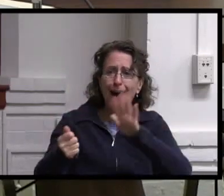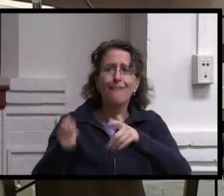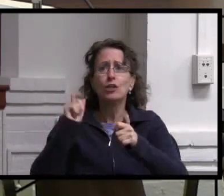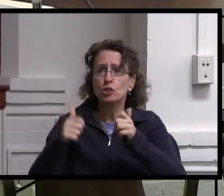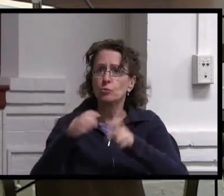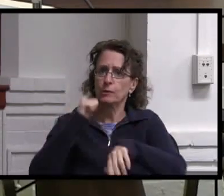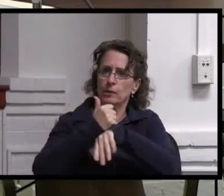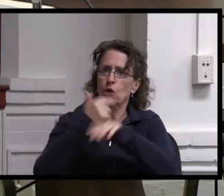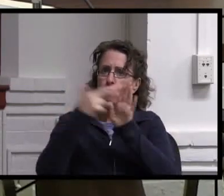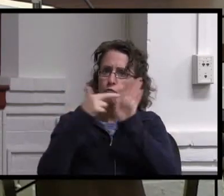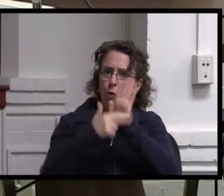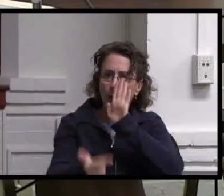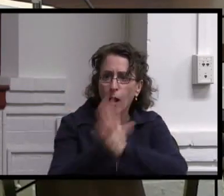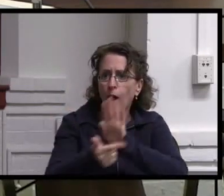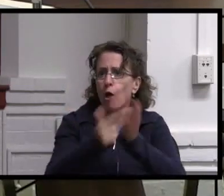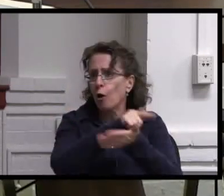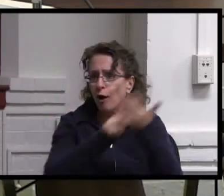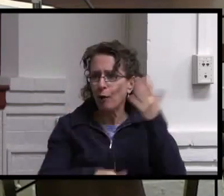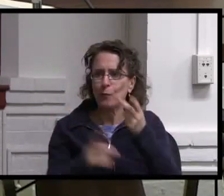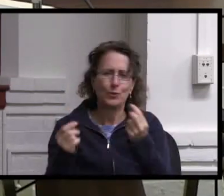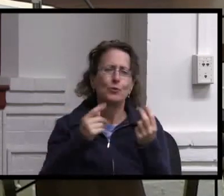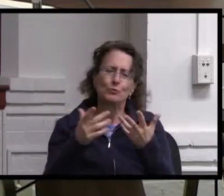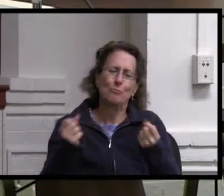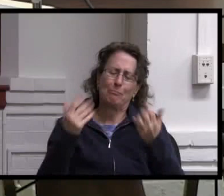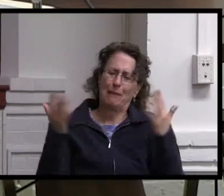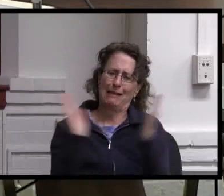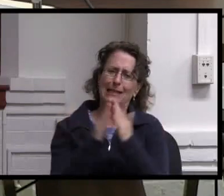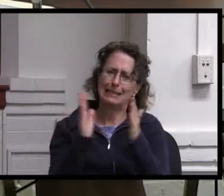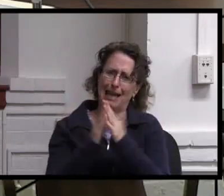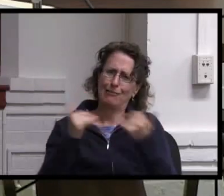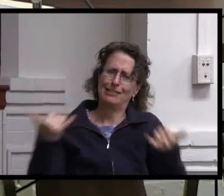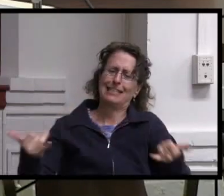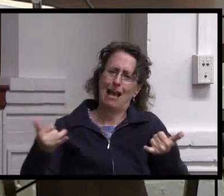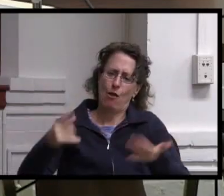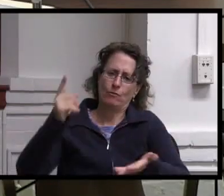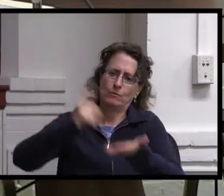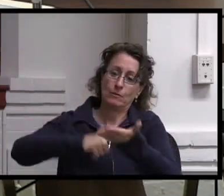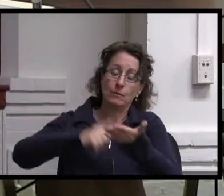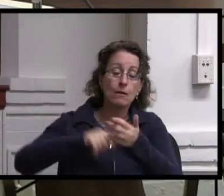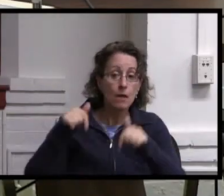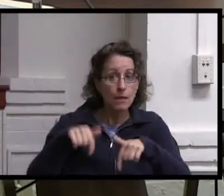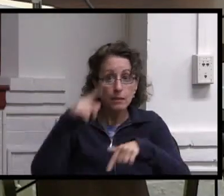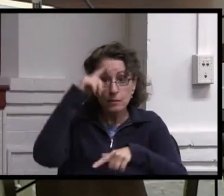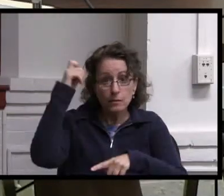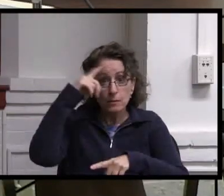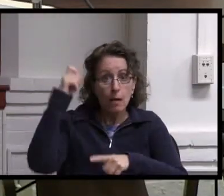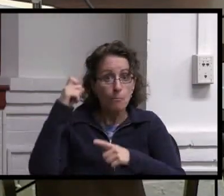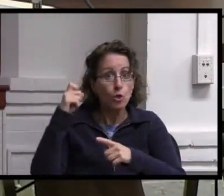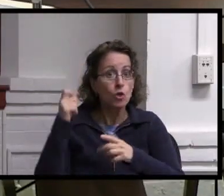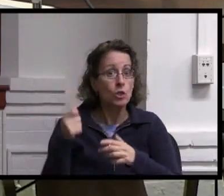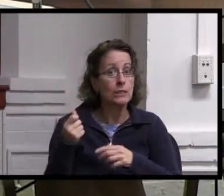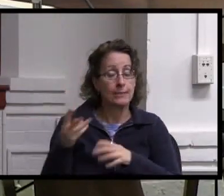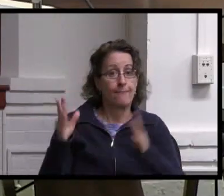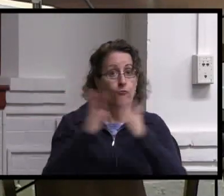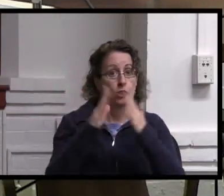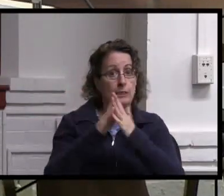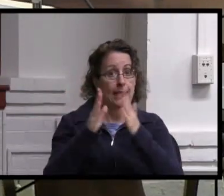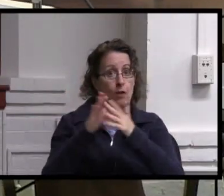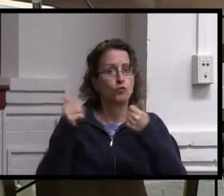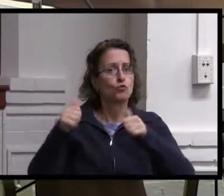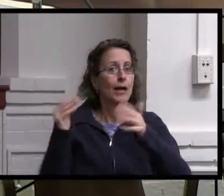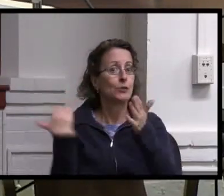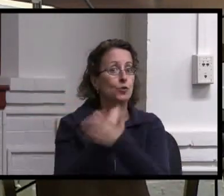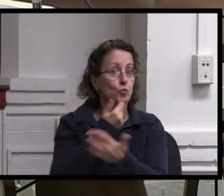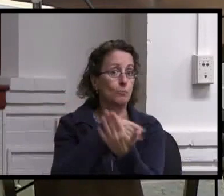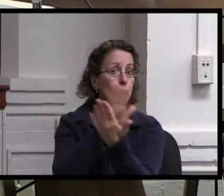tried and piloted this summer, and it goes back last few years. So we do